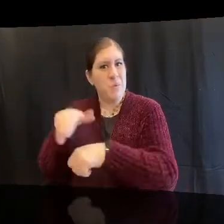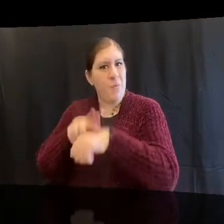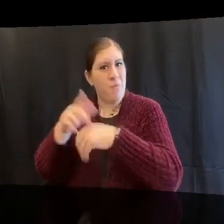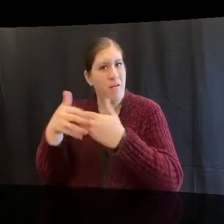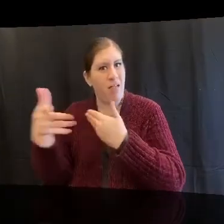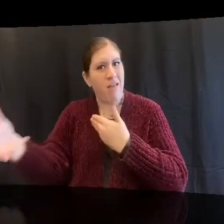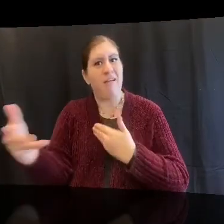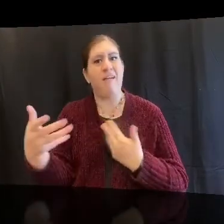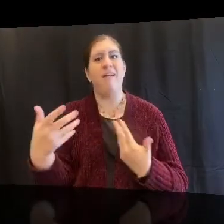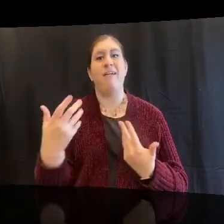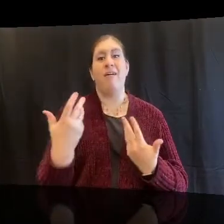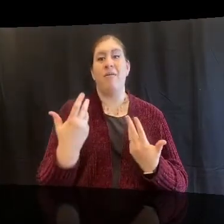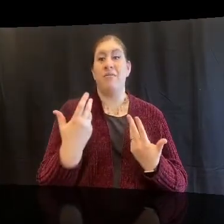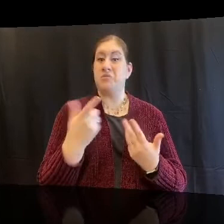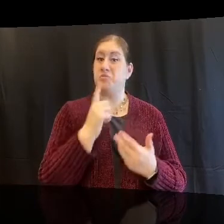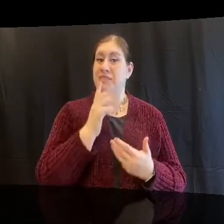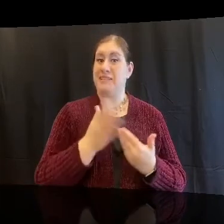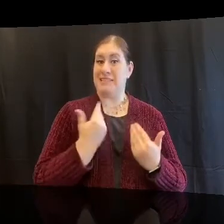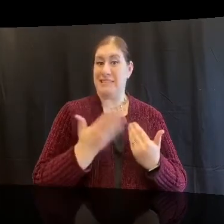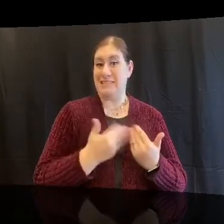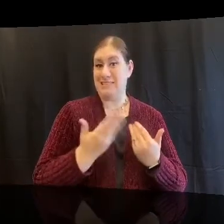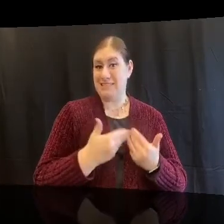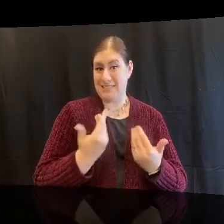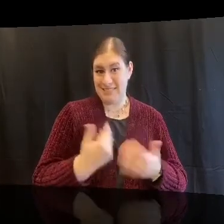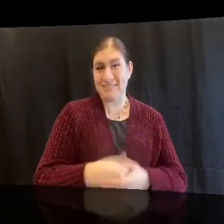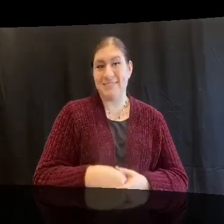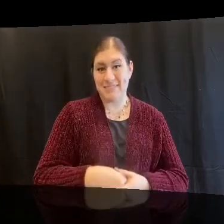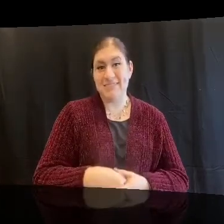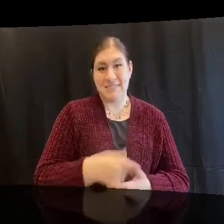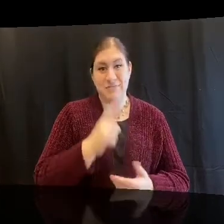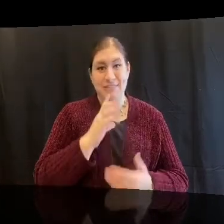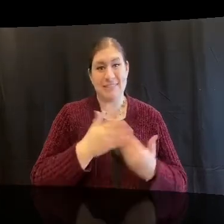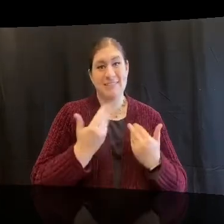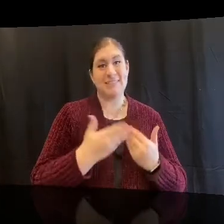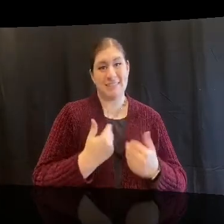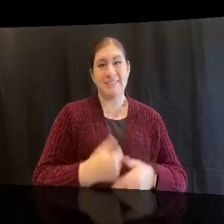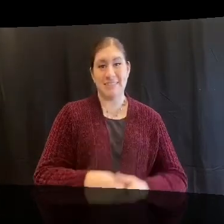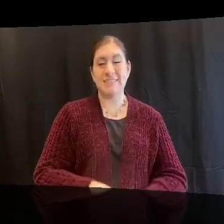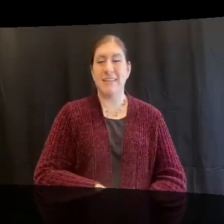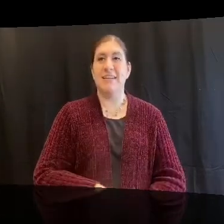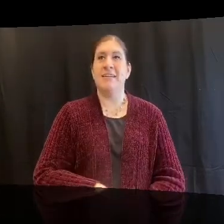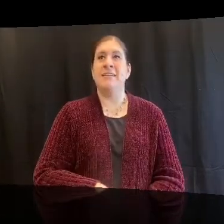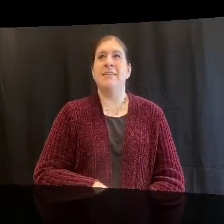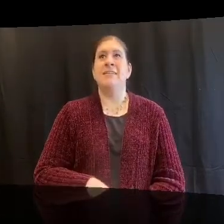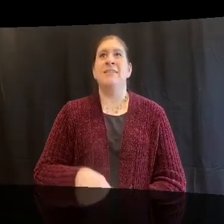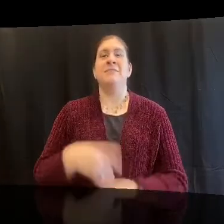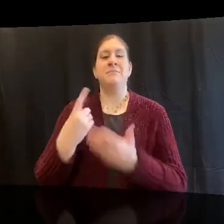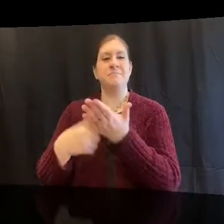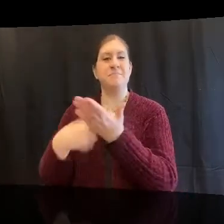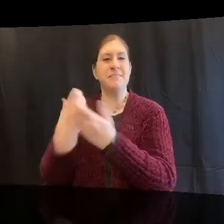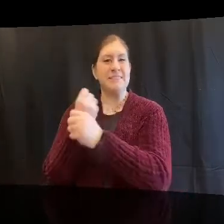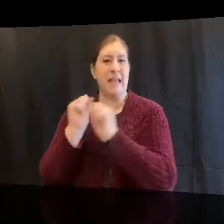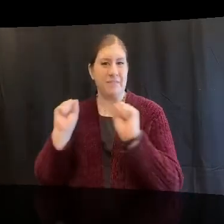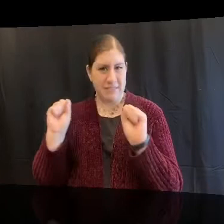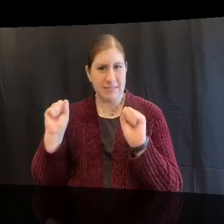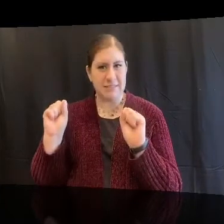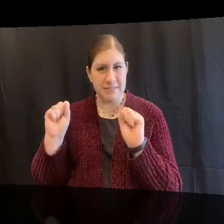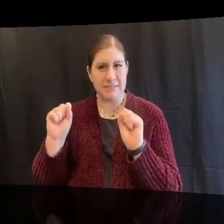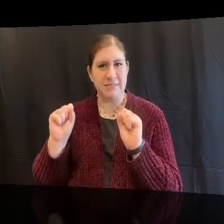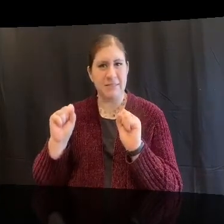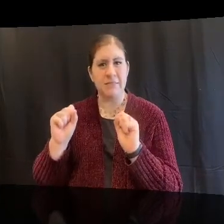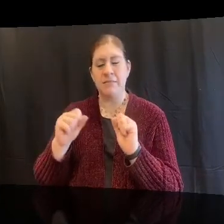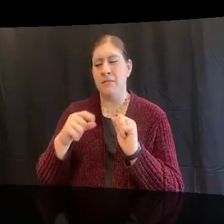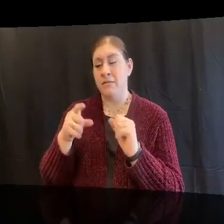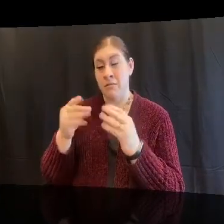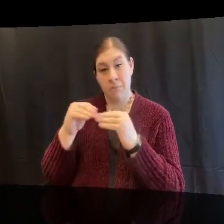Right. Well, it's very handy, isn't it? It really Very is. handy. Okay, let's talk about the safety. Unless there was more. Was there more you